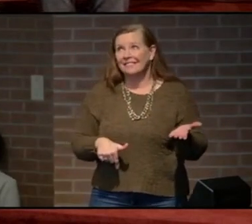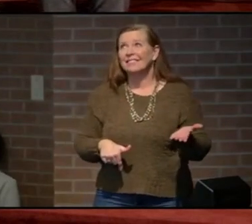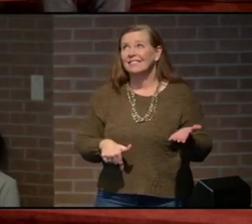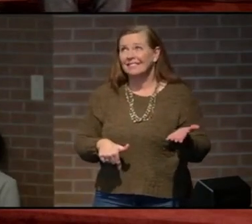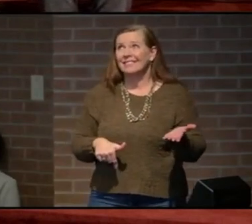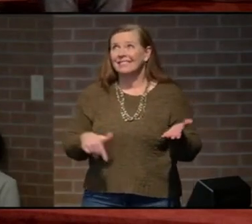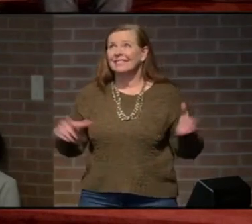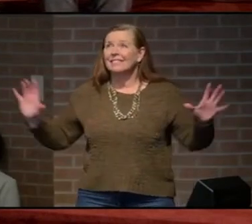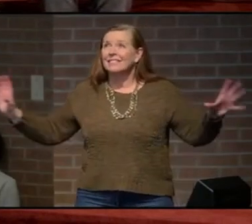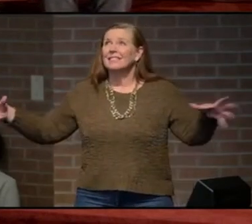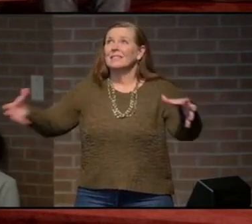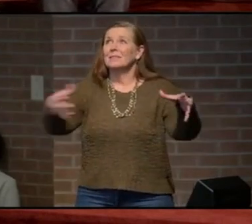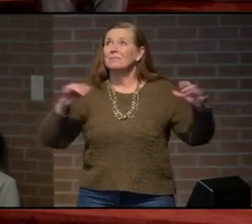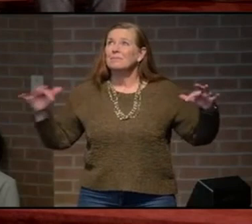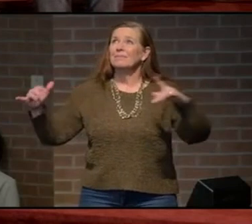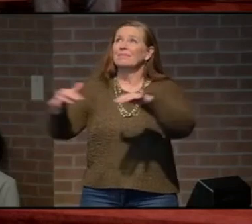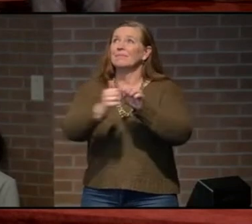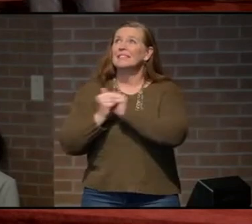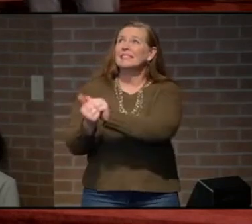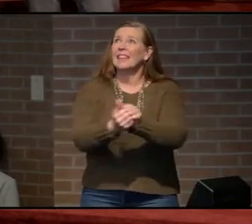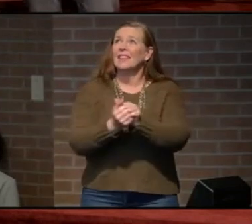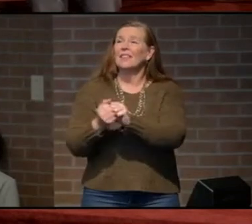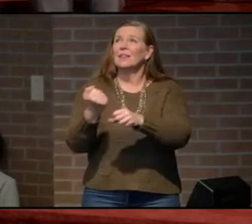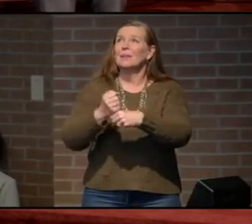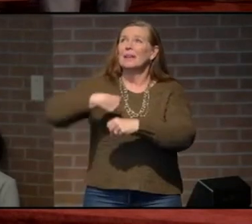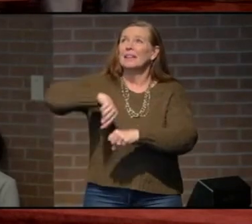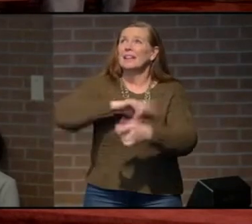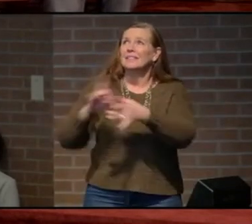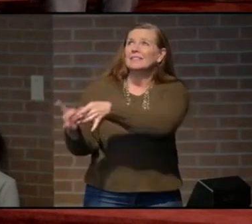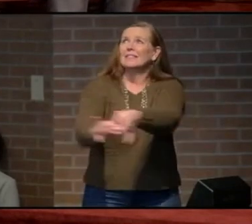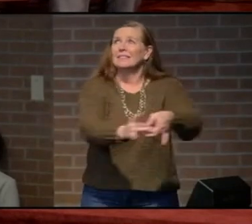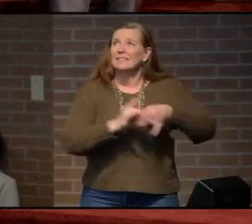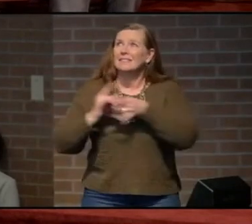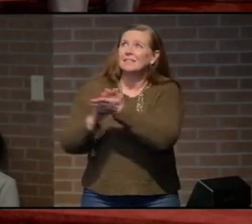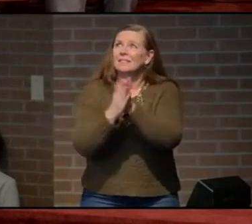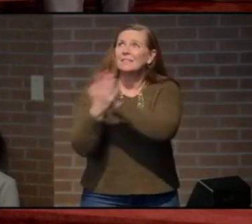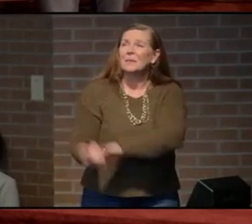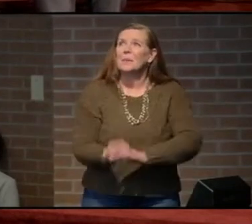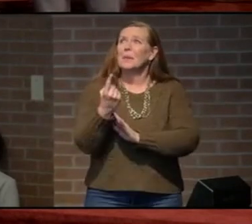bringing us together, making us one. So we lift our voices together